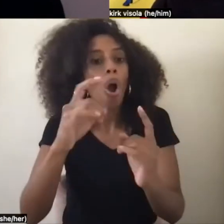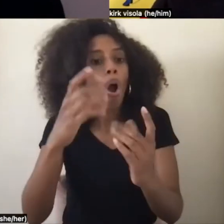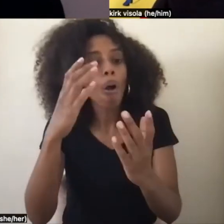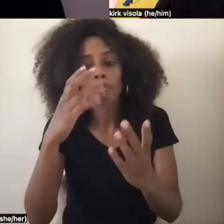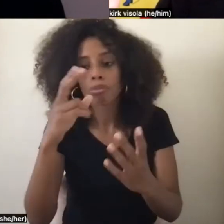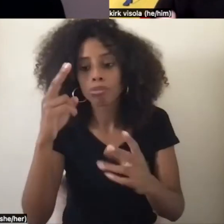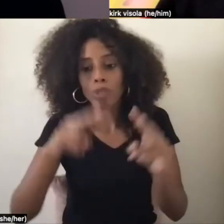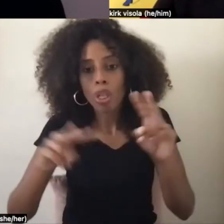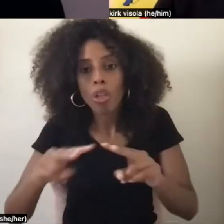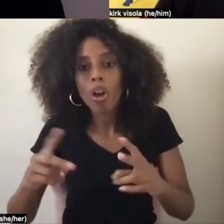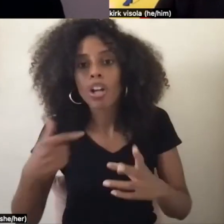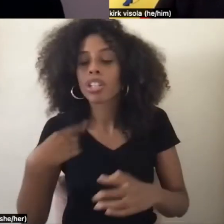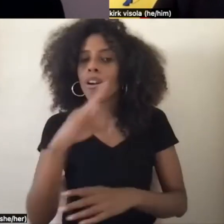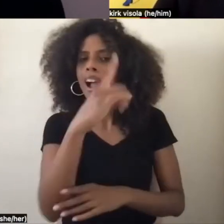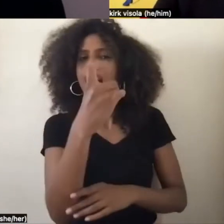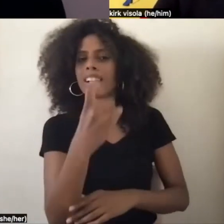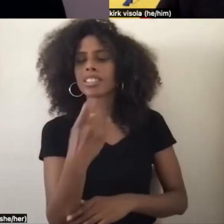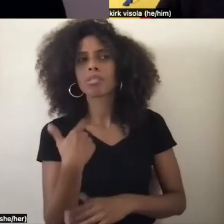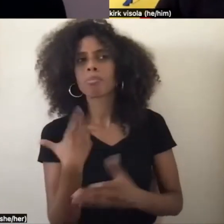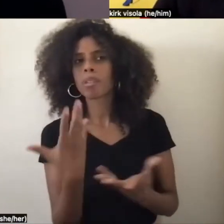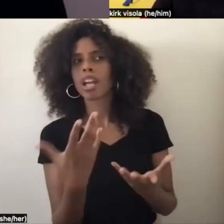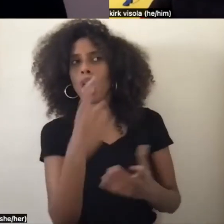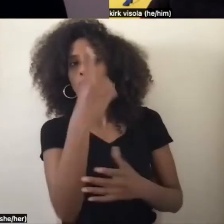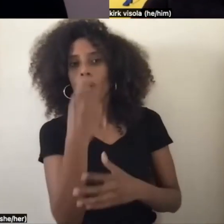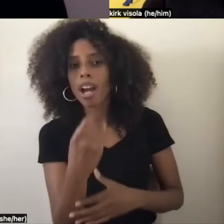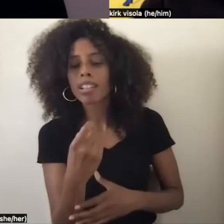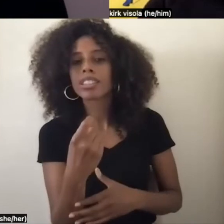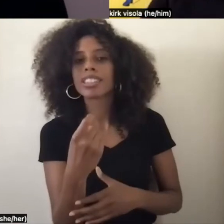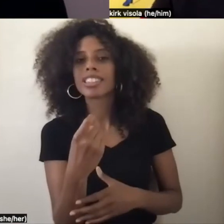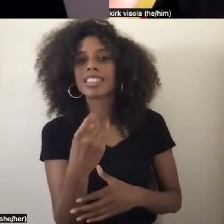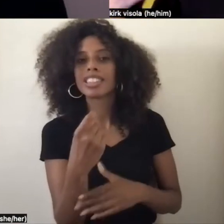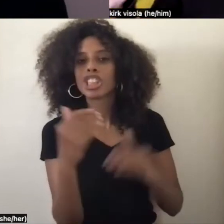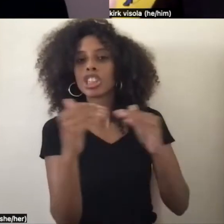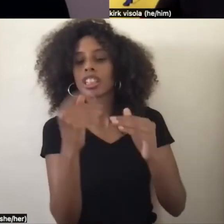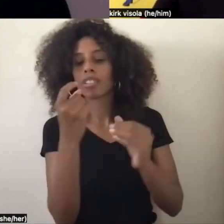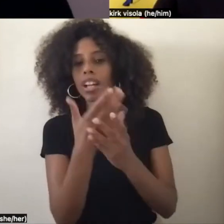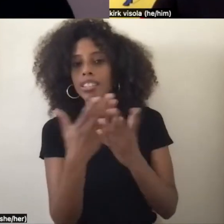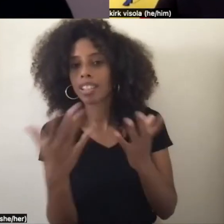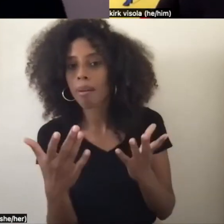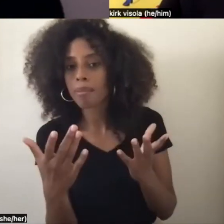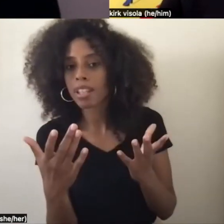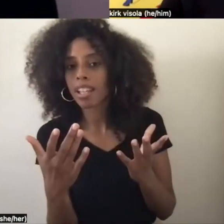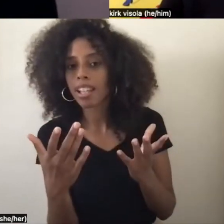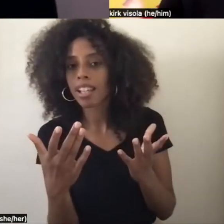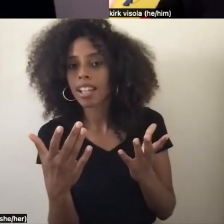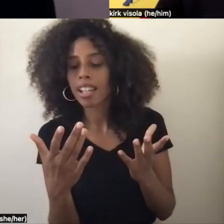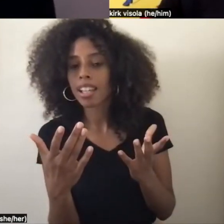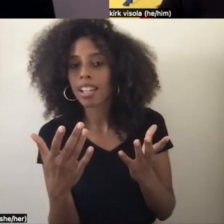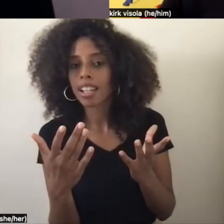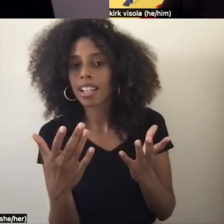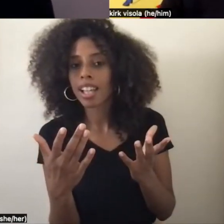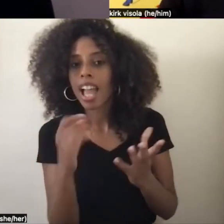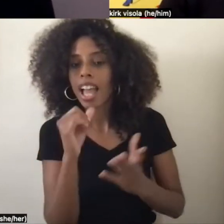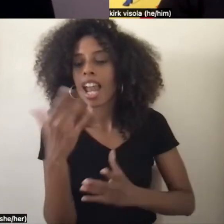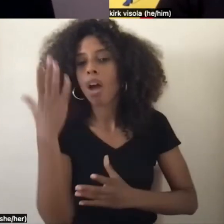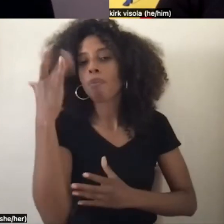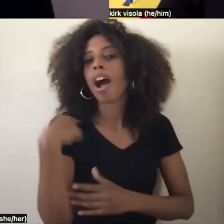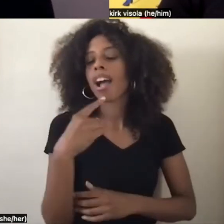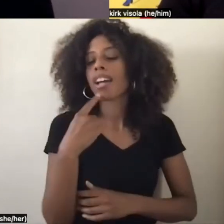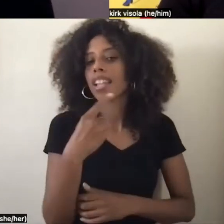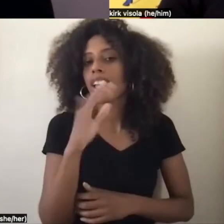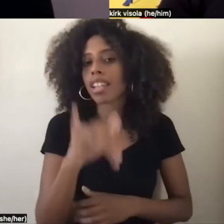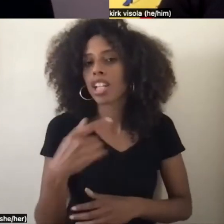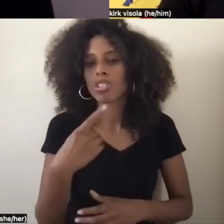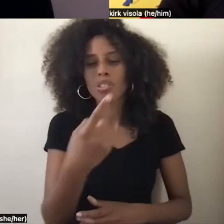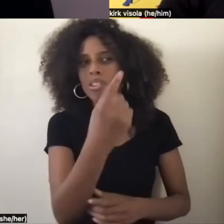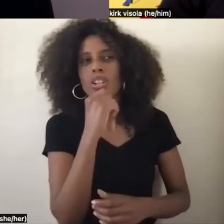justify why I said something as opposed to actually understanding as to why I said it. So don't come on here telling me, can you explain it to